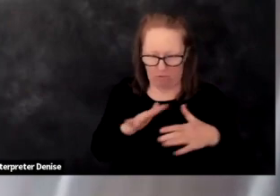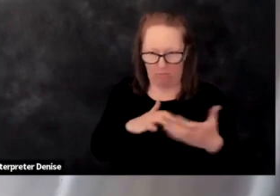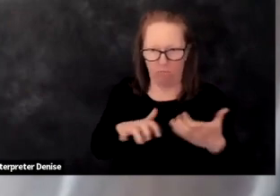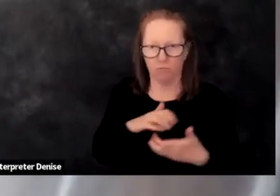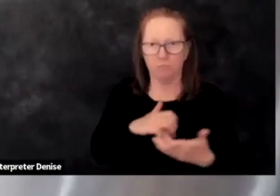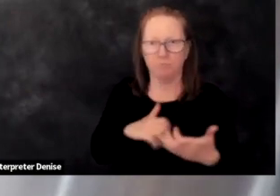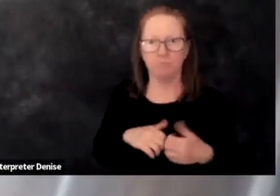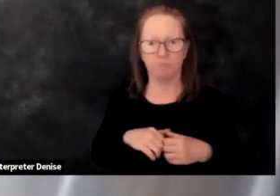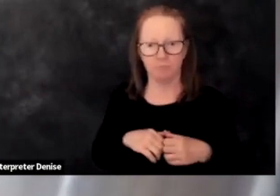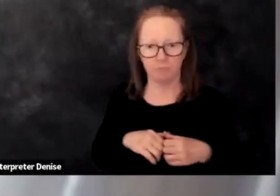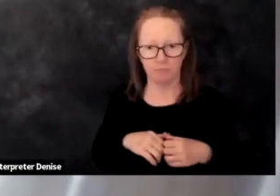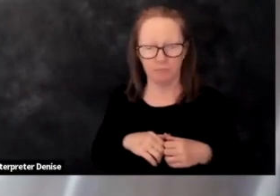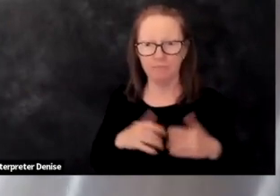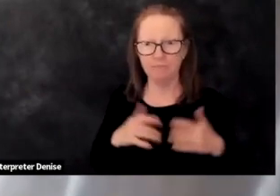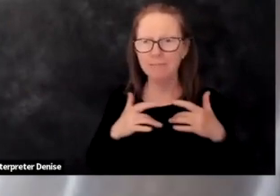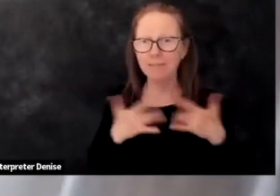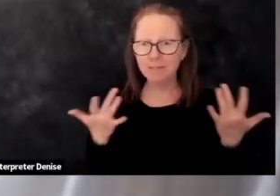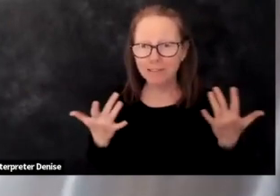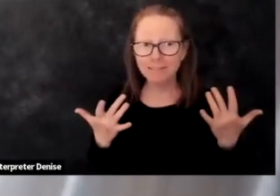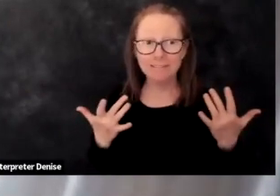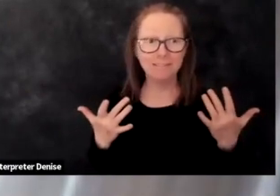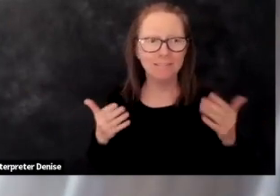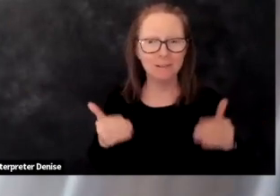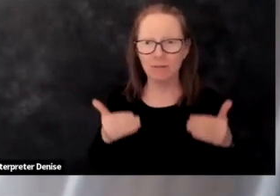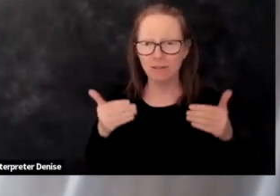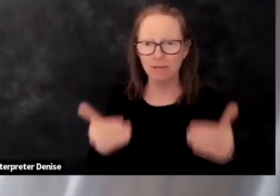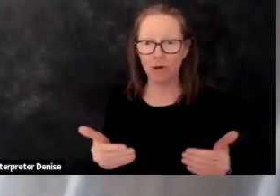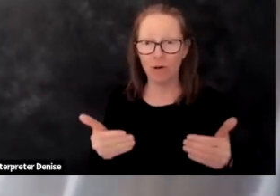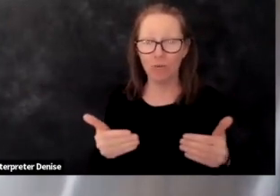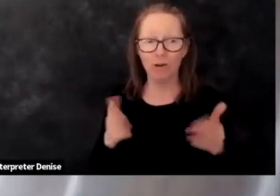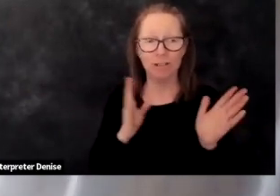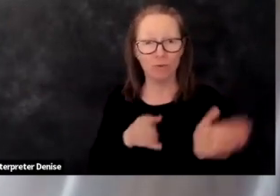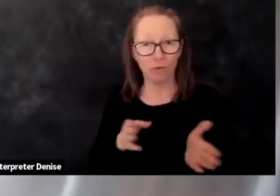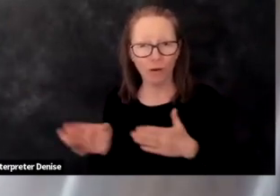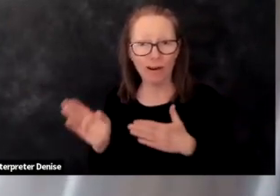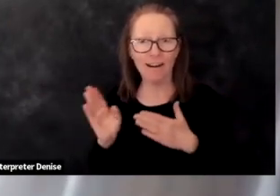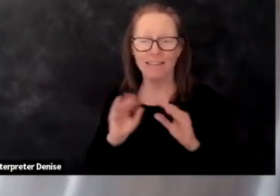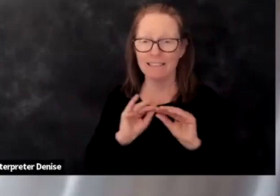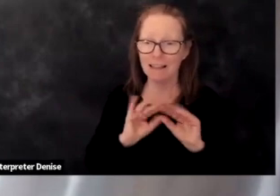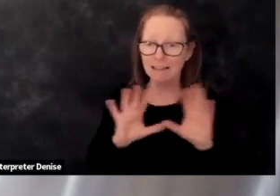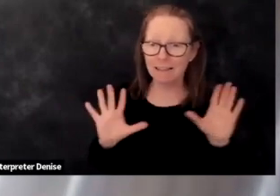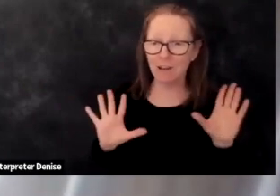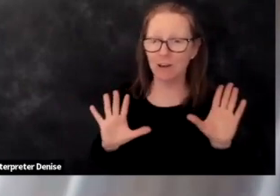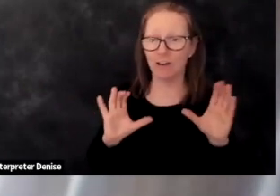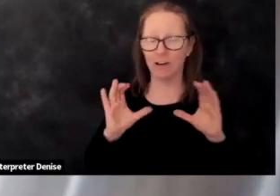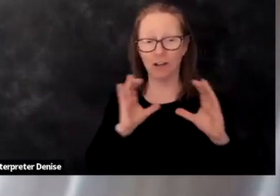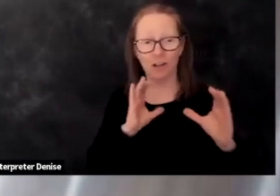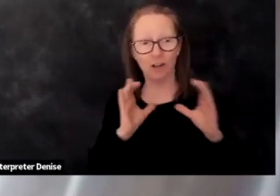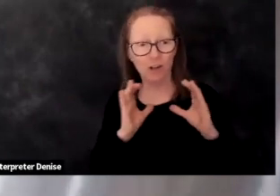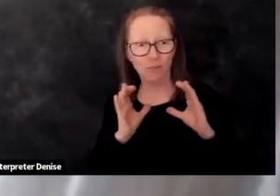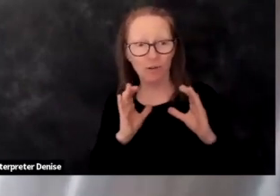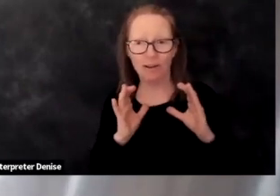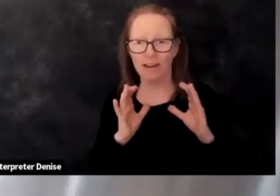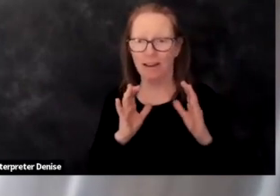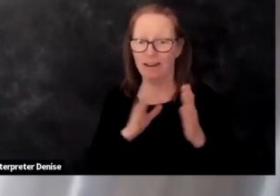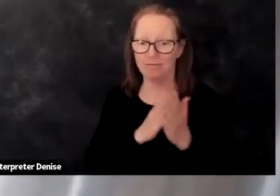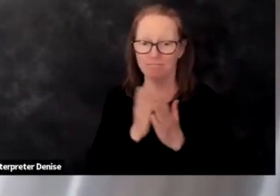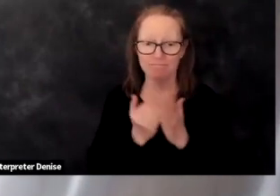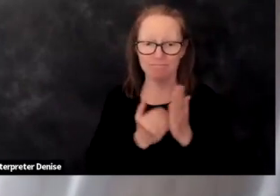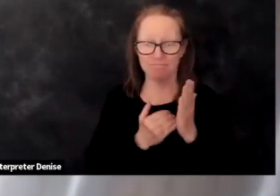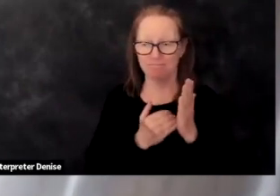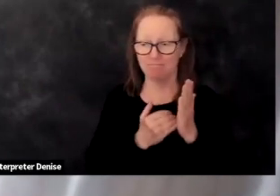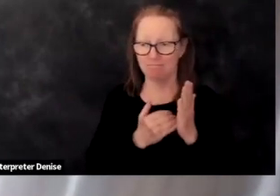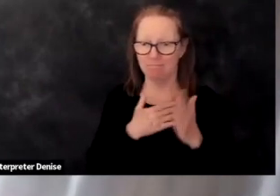very pleased that this is moving forward and things are organized and clear and communicated, and I really do appreciate the opportunity